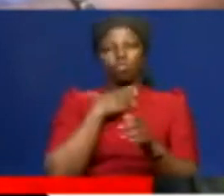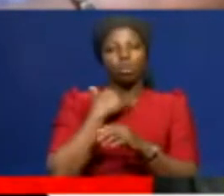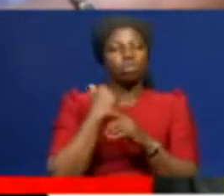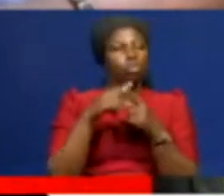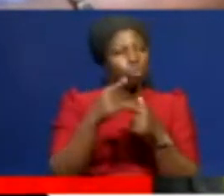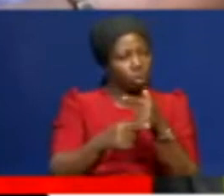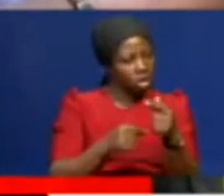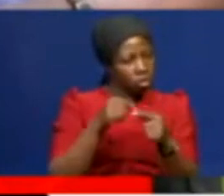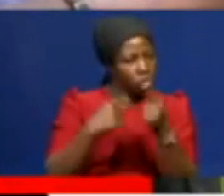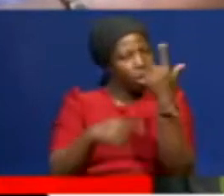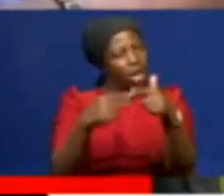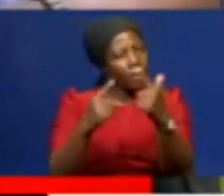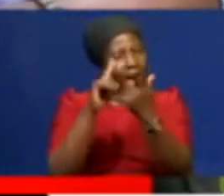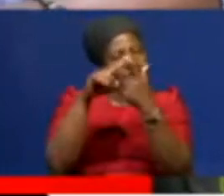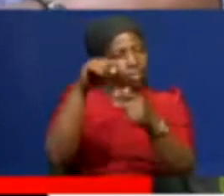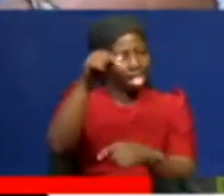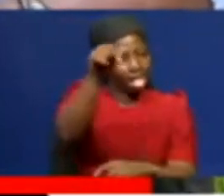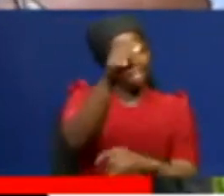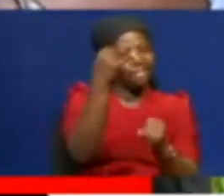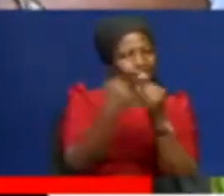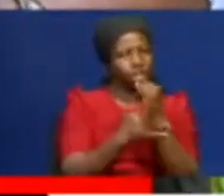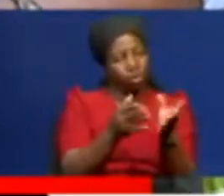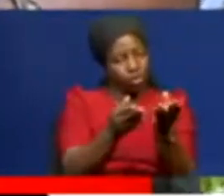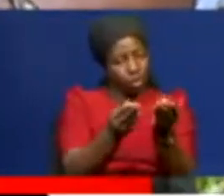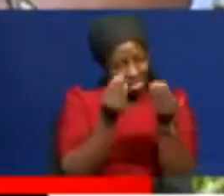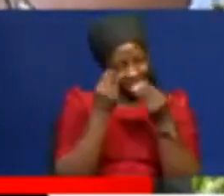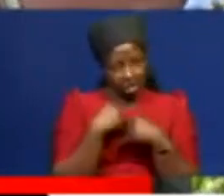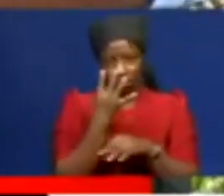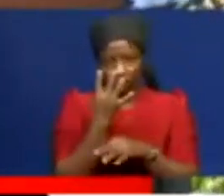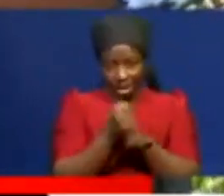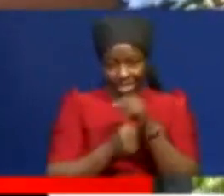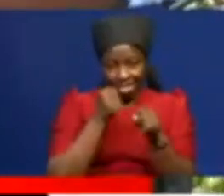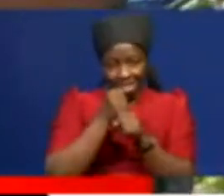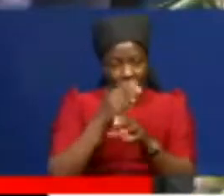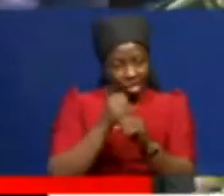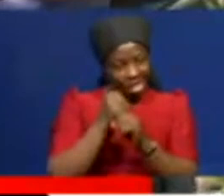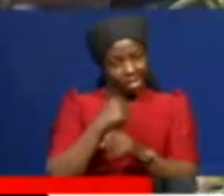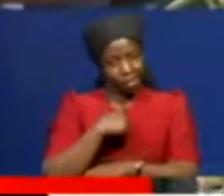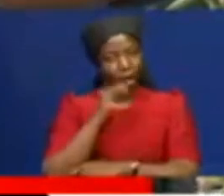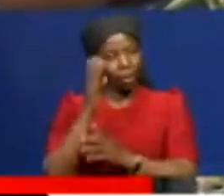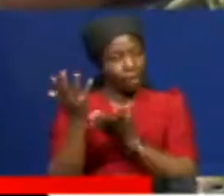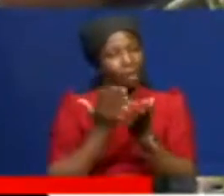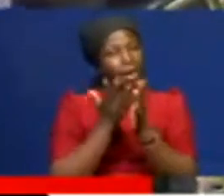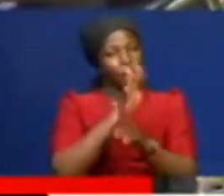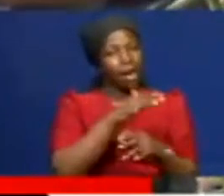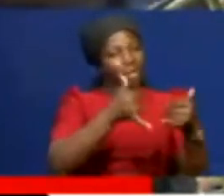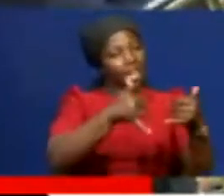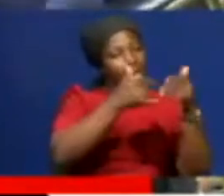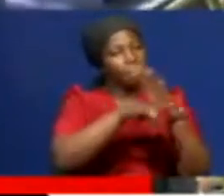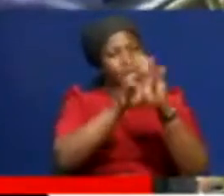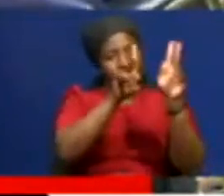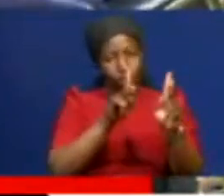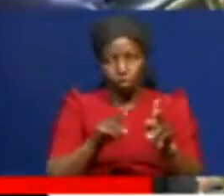this trajectory up to the final. So give it 4 years. Mm. Trust me, we'll have to bring the cup in Kisumu, and if all goes well. And you are here to stay,